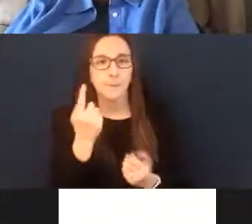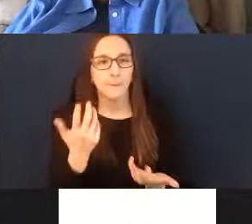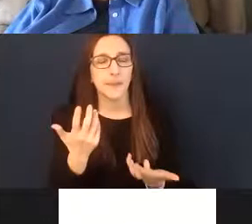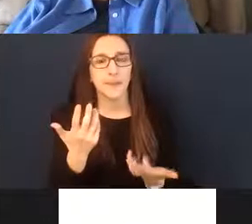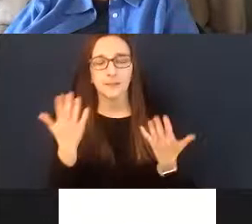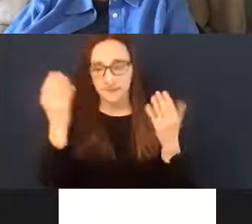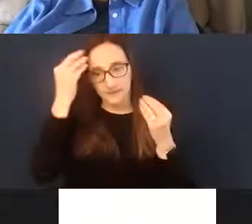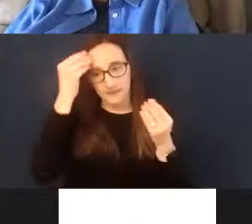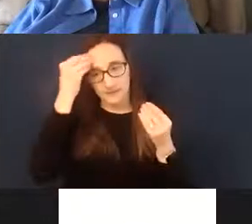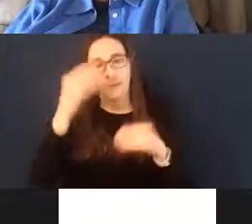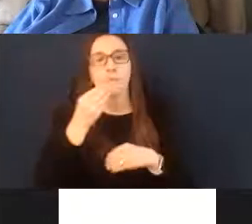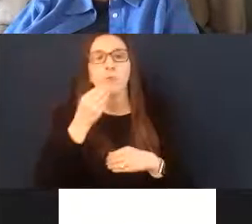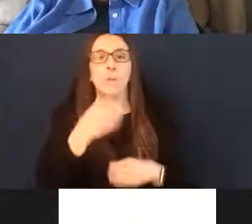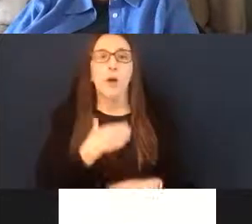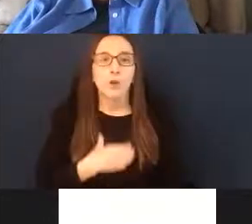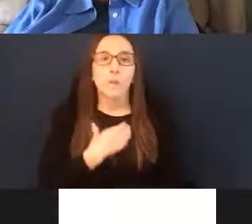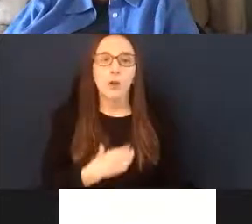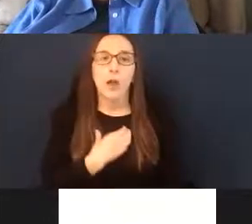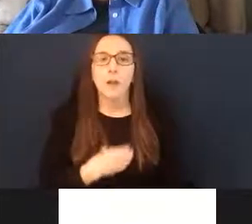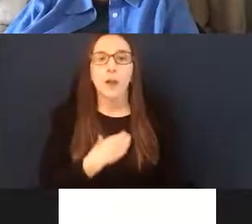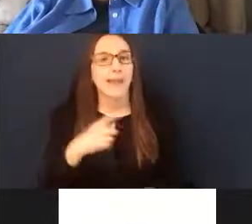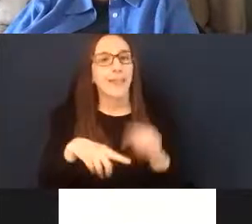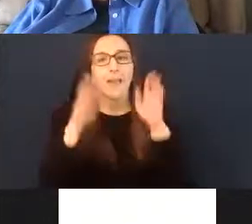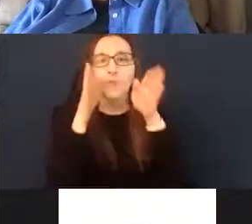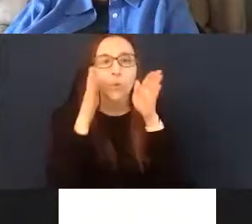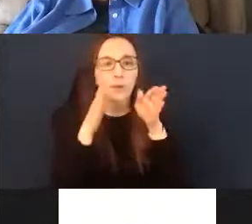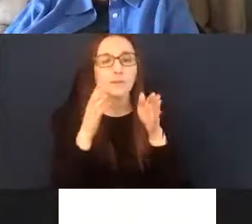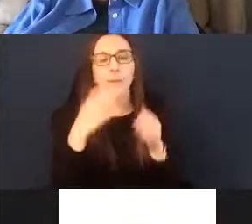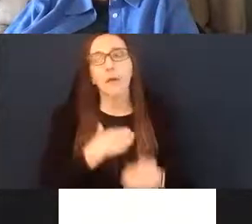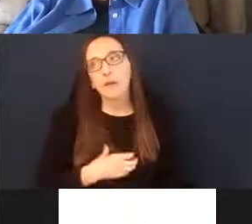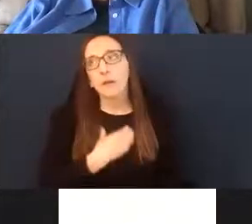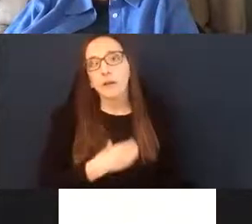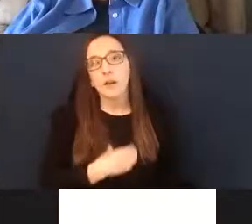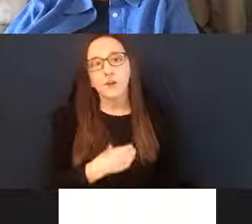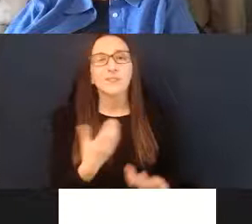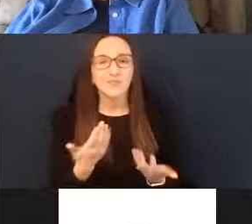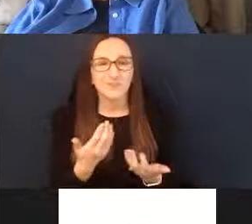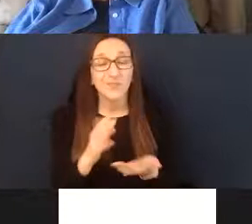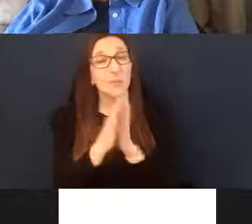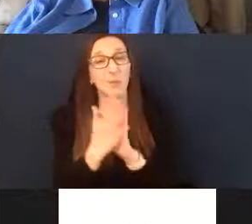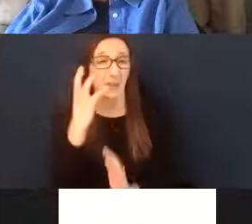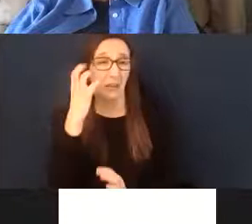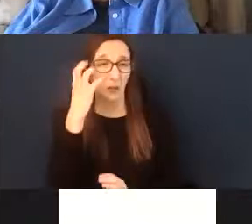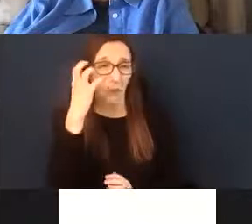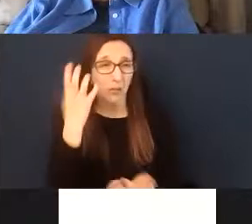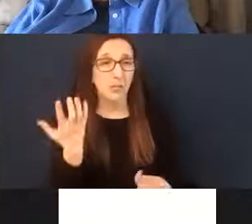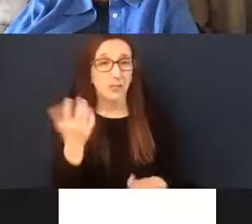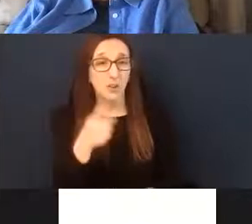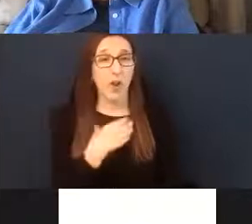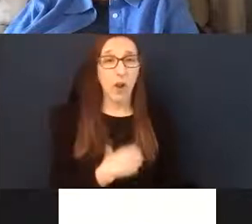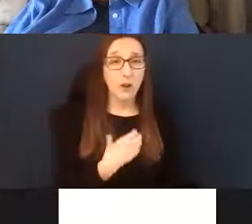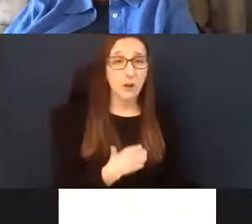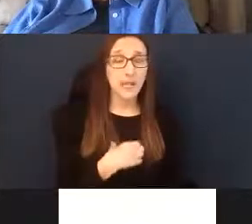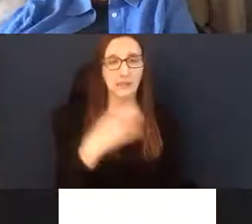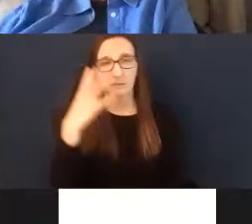my mind. I want to eat. And that's what I want to do right now. You also get really irritable, which goes hand in hand with feeling